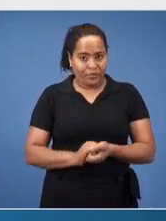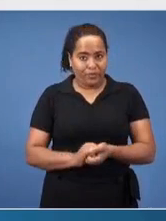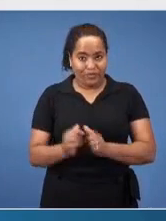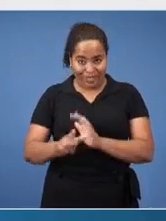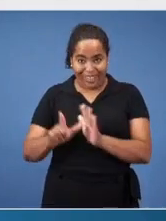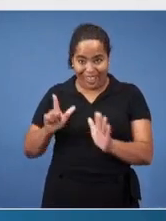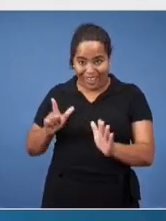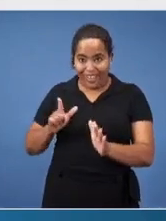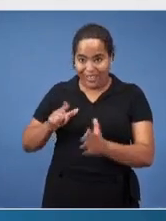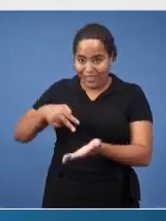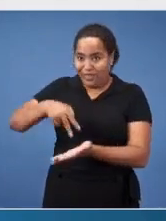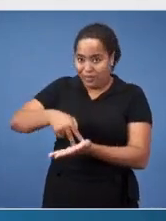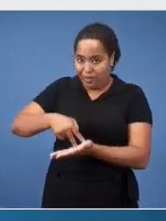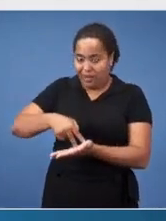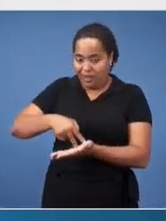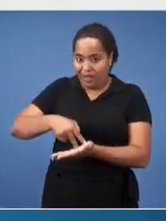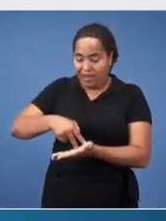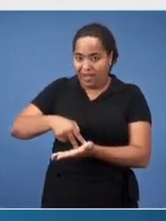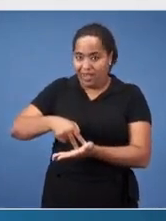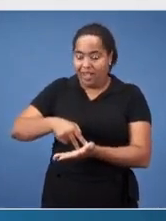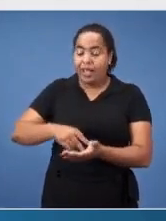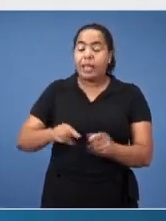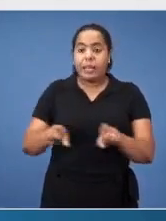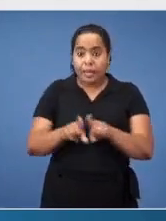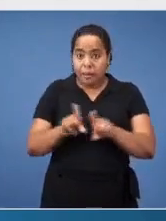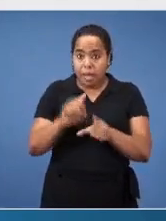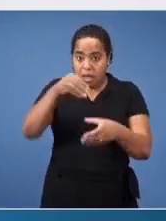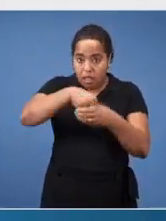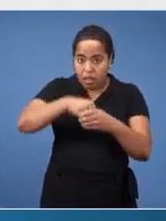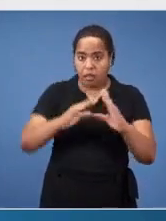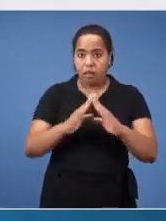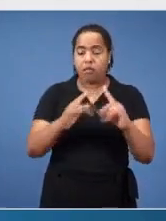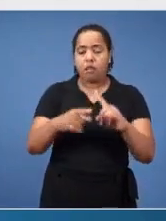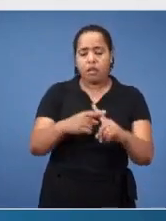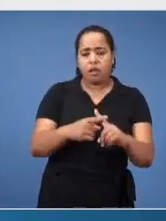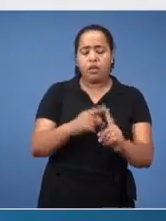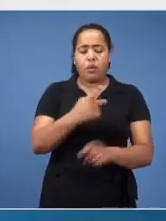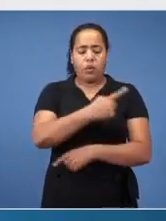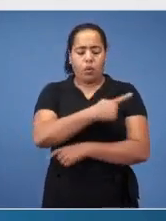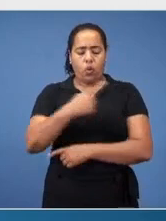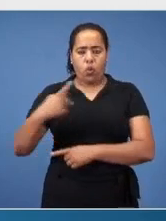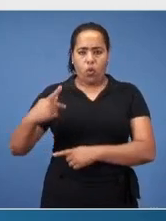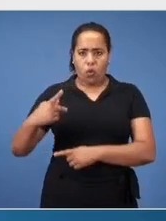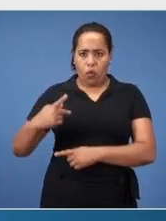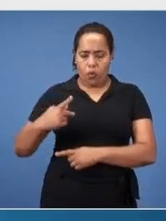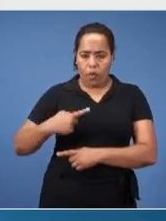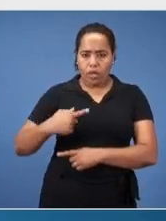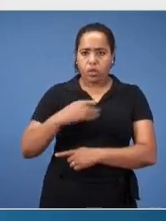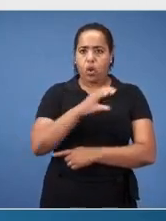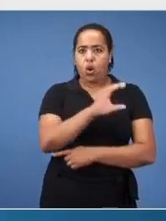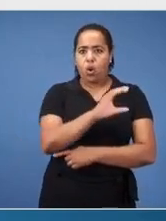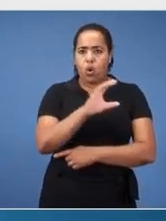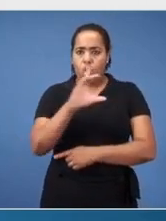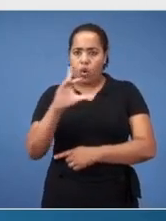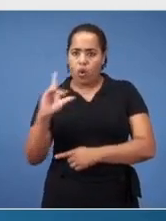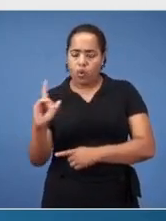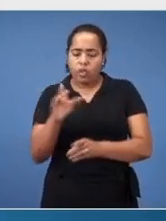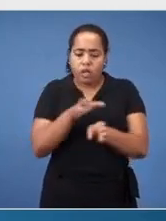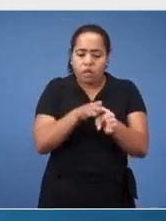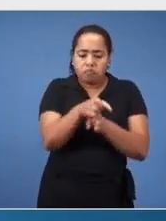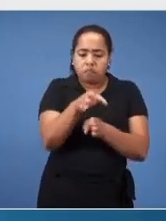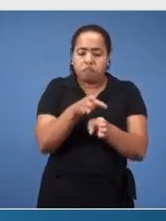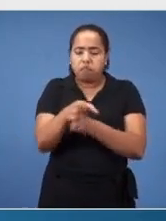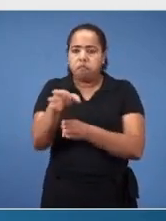the text. And first you're going to stand up. And I want this to happen in the church. And the pastor, the coordinator, that